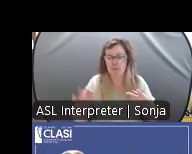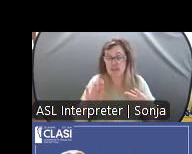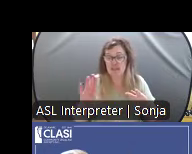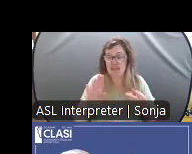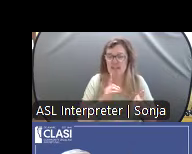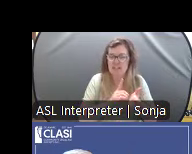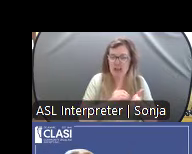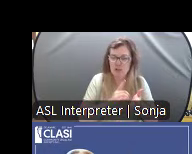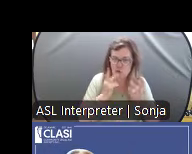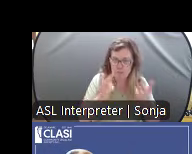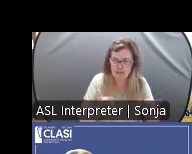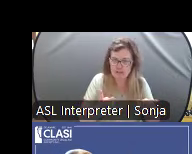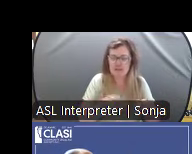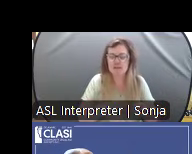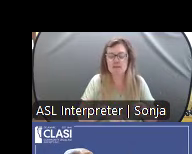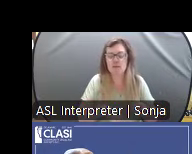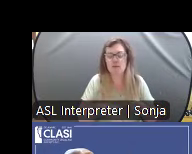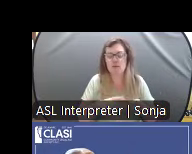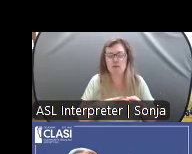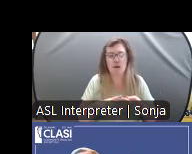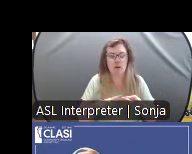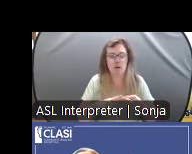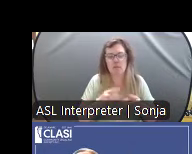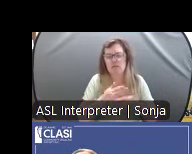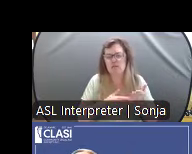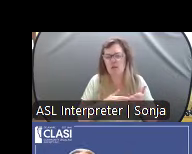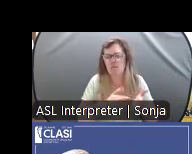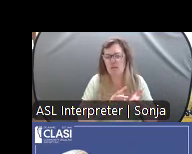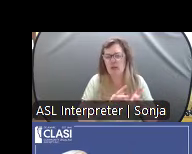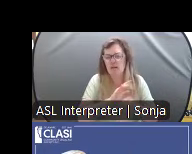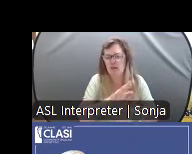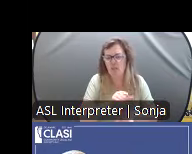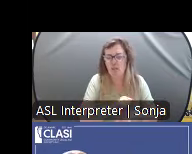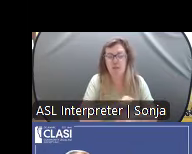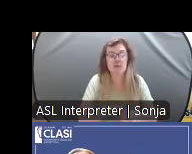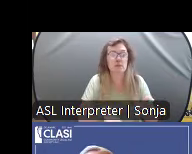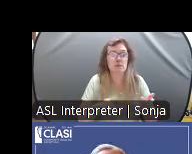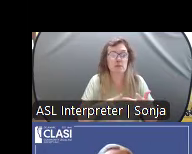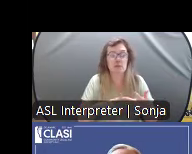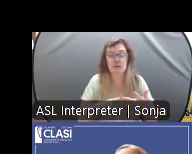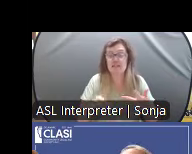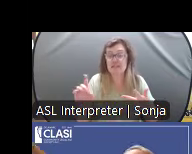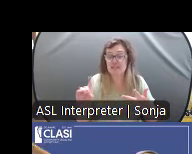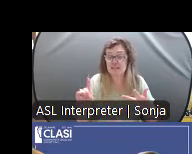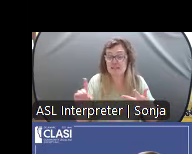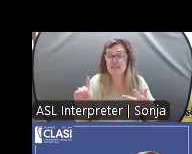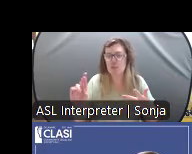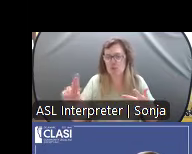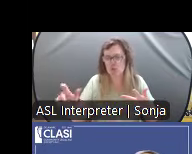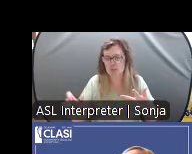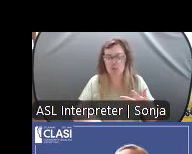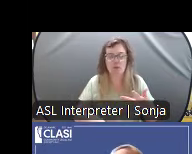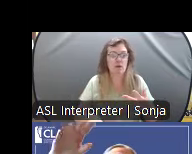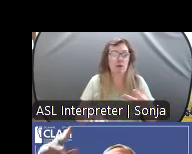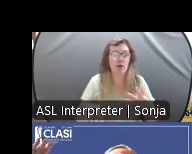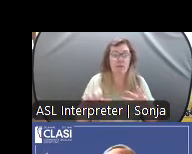visits and some durable medical equipment, and Part D is prescription coverage. Part C is Medicare